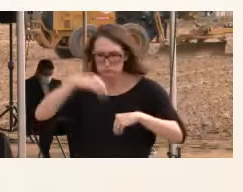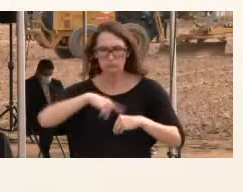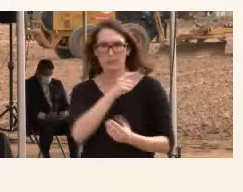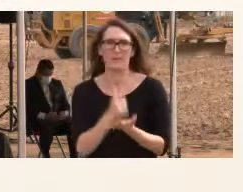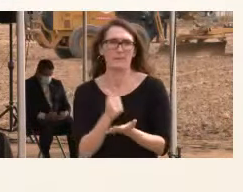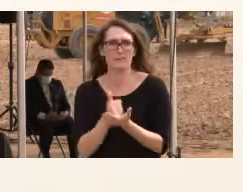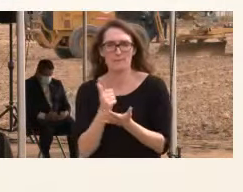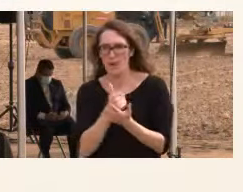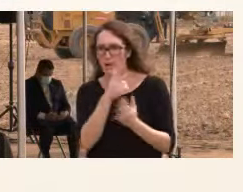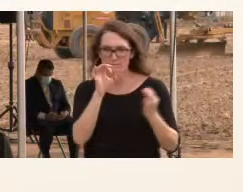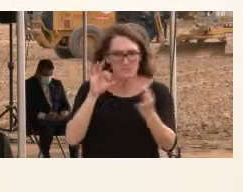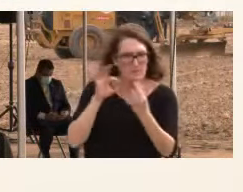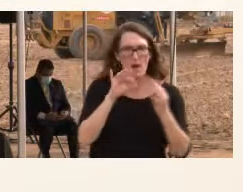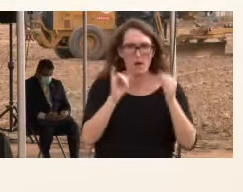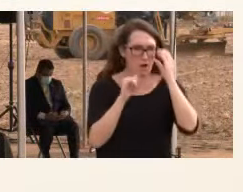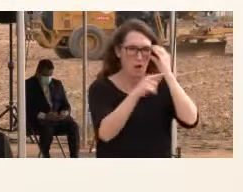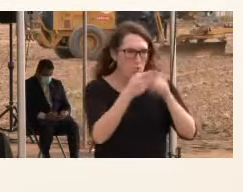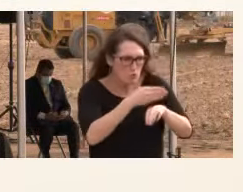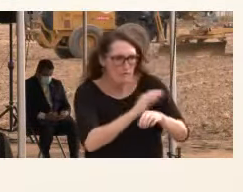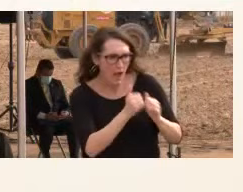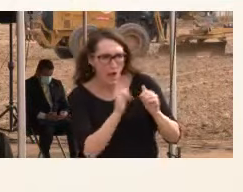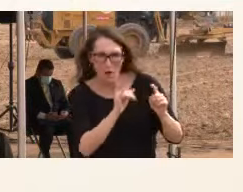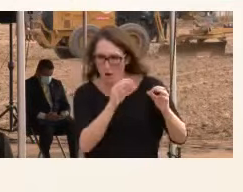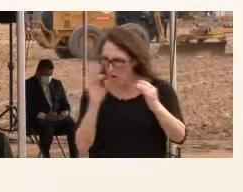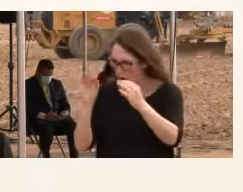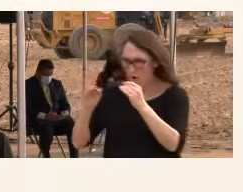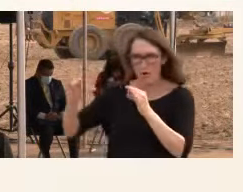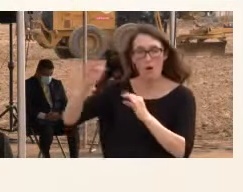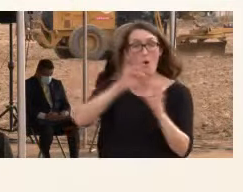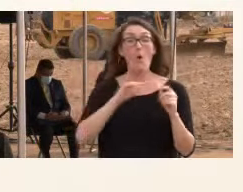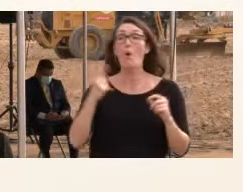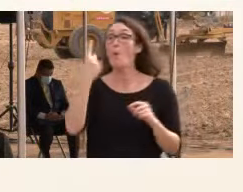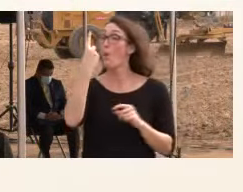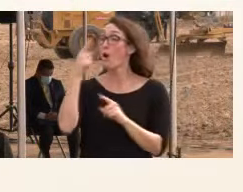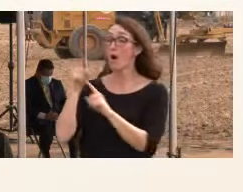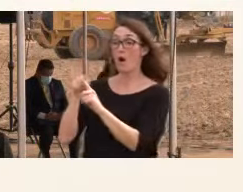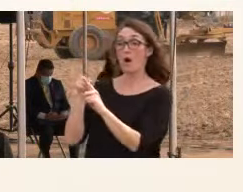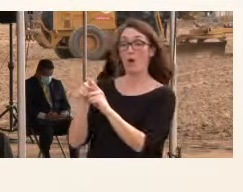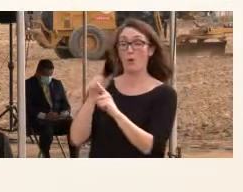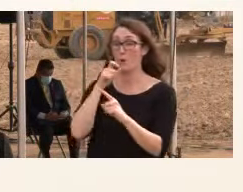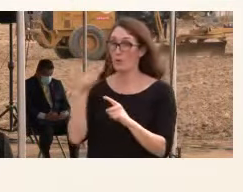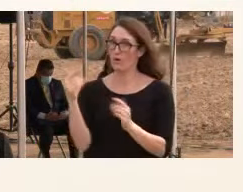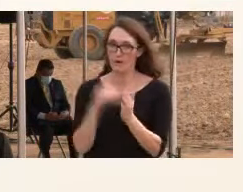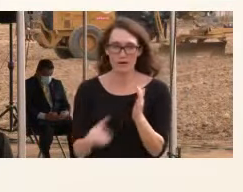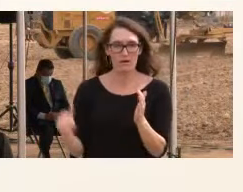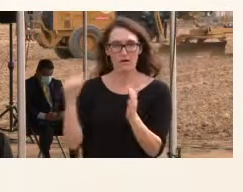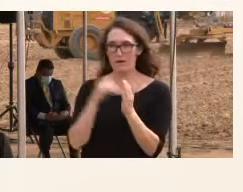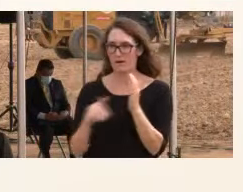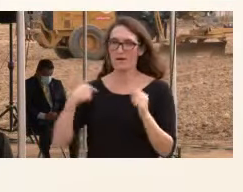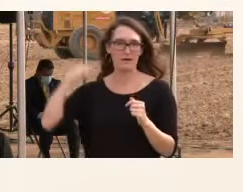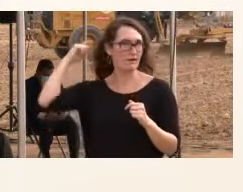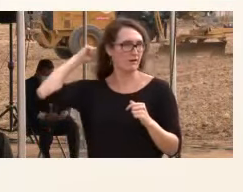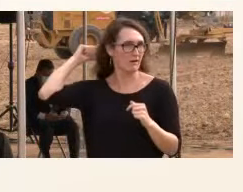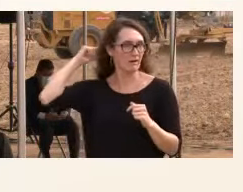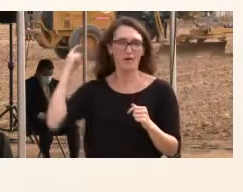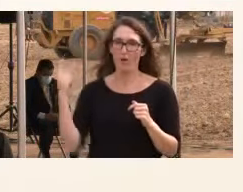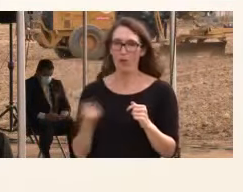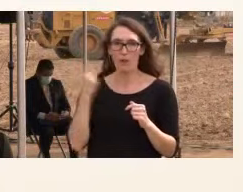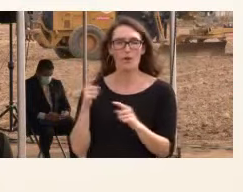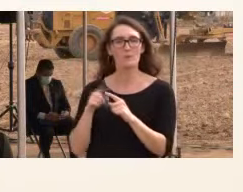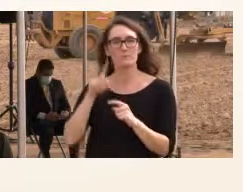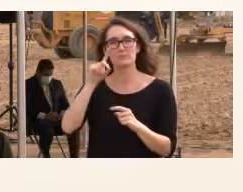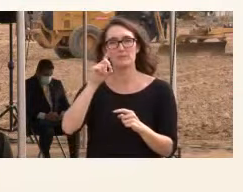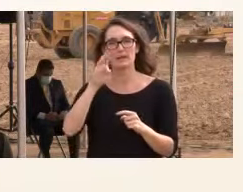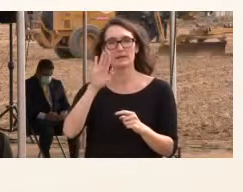in providing feedback. And one voice that rang loud in the back of my mind the entire time was